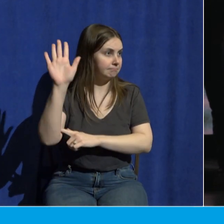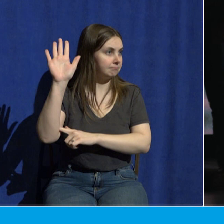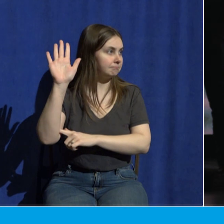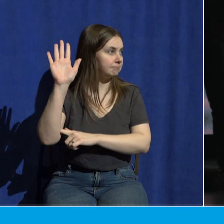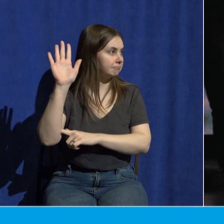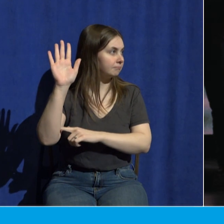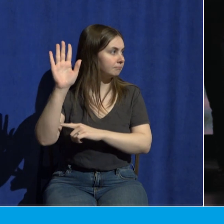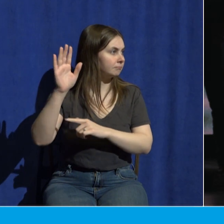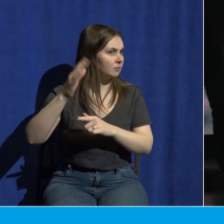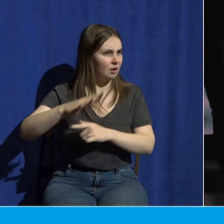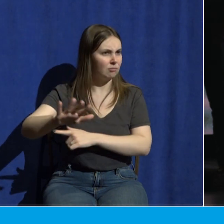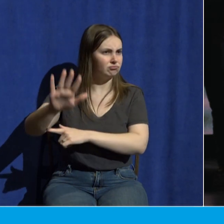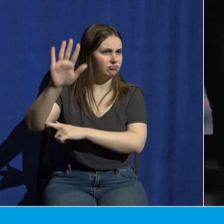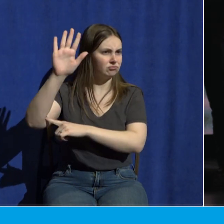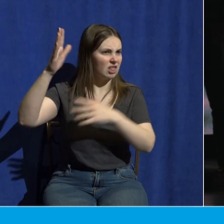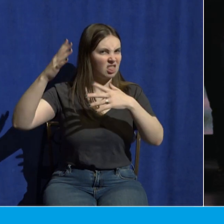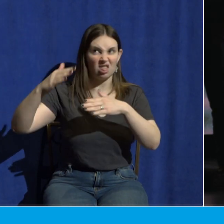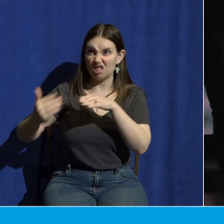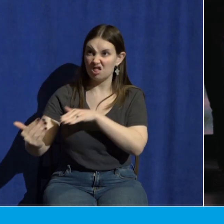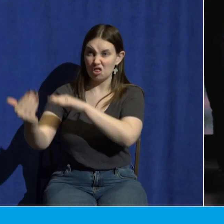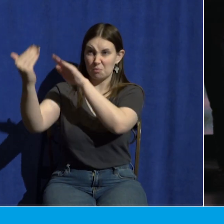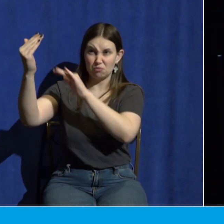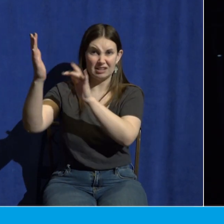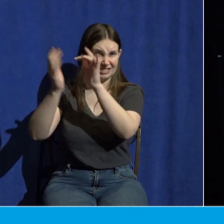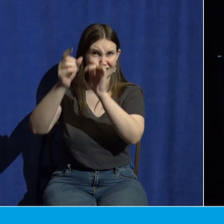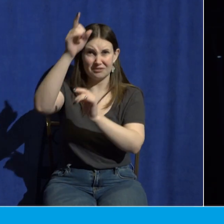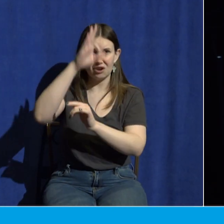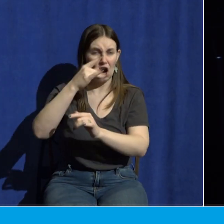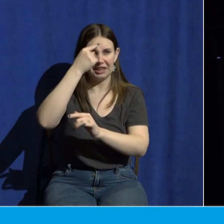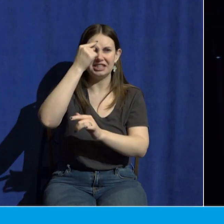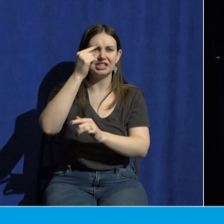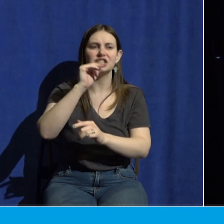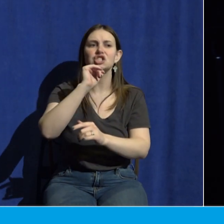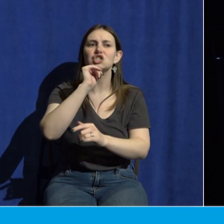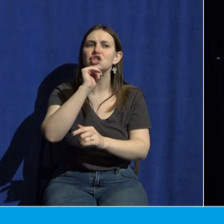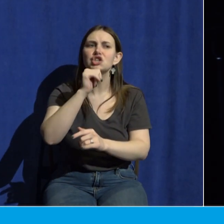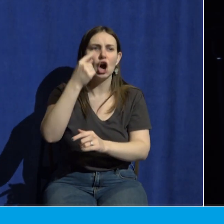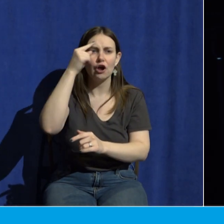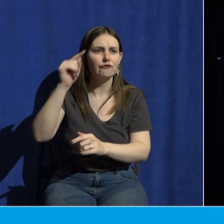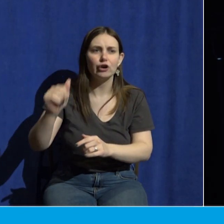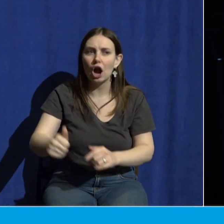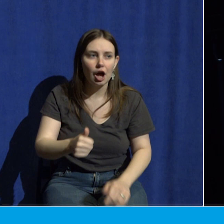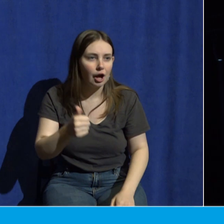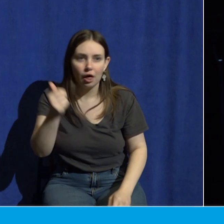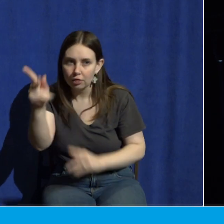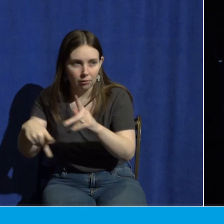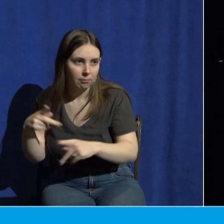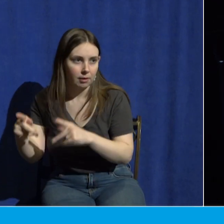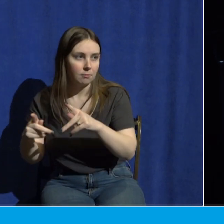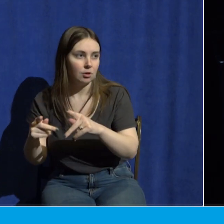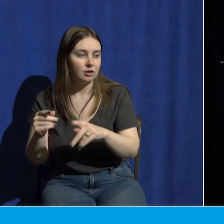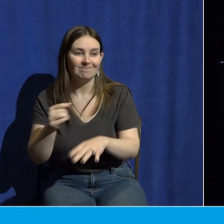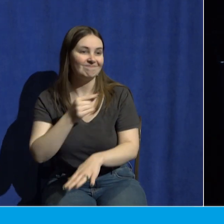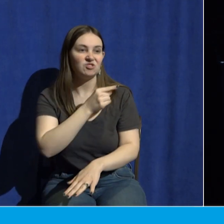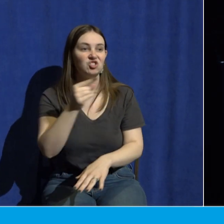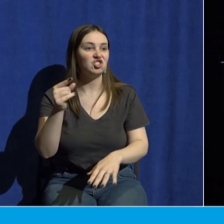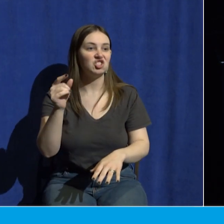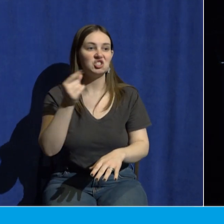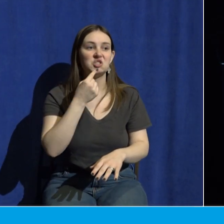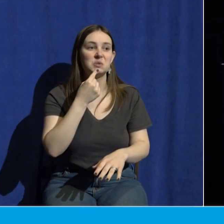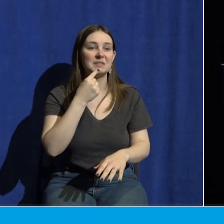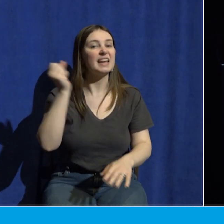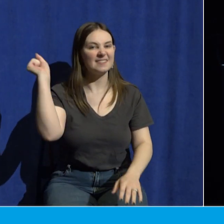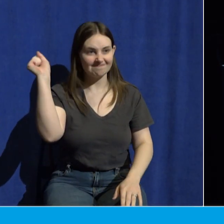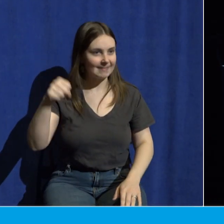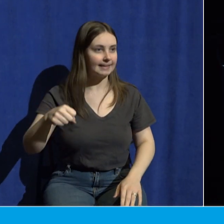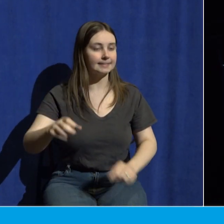just lift your hand up before God. This is not intended to be for others. Just you saying yes today. I want to